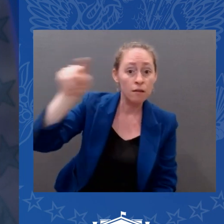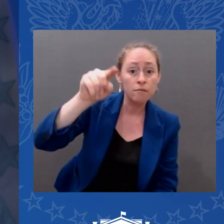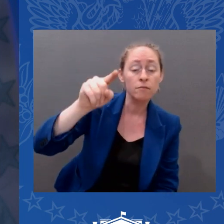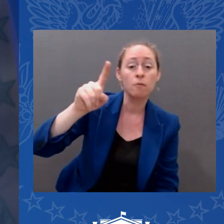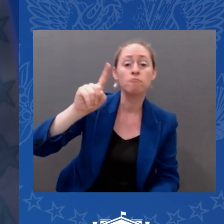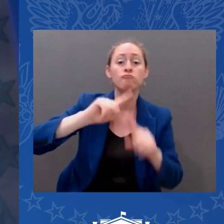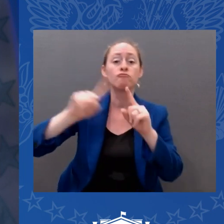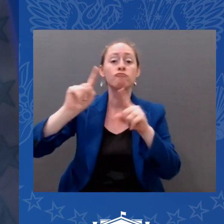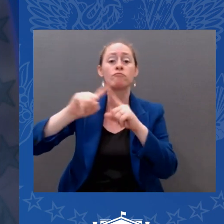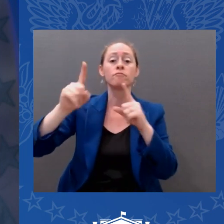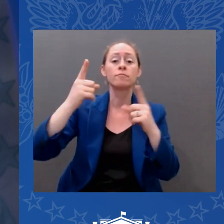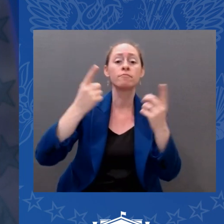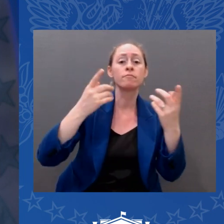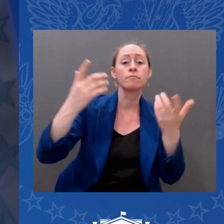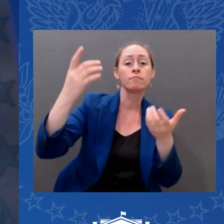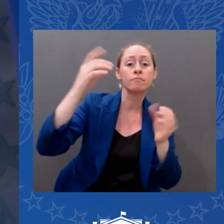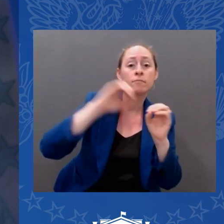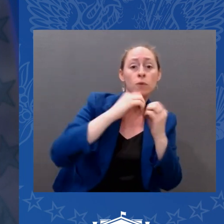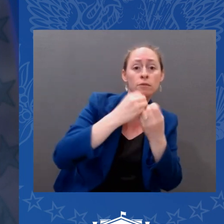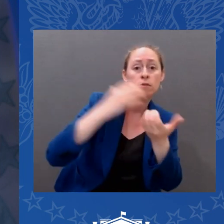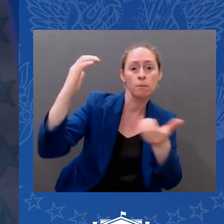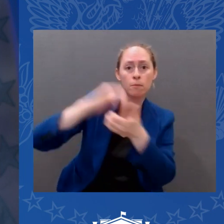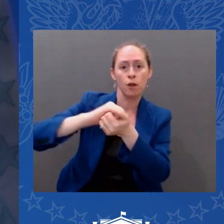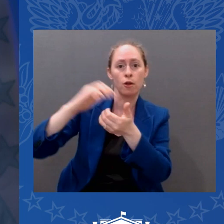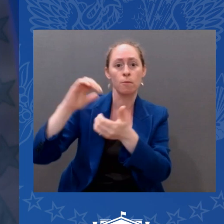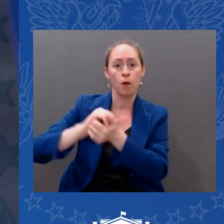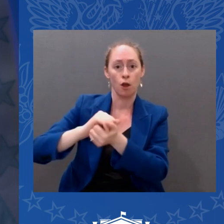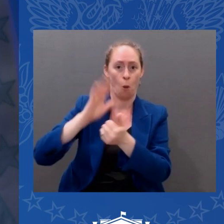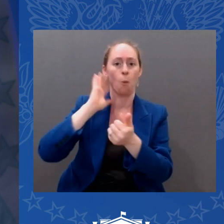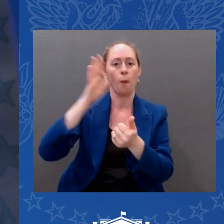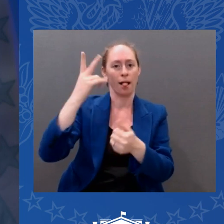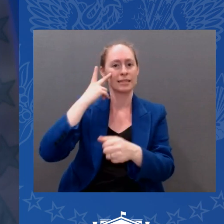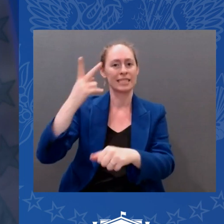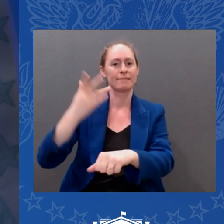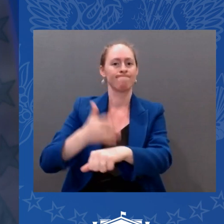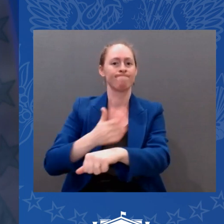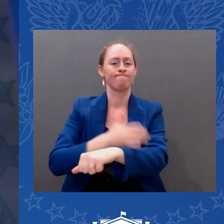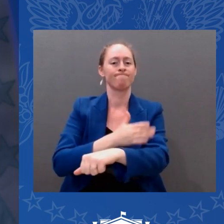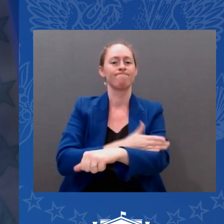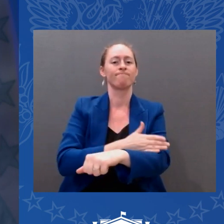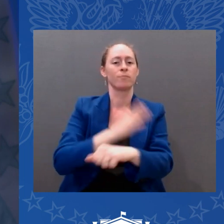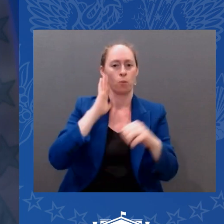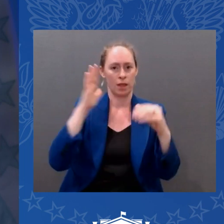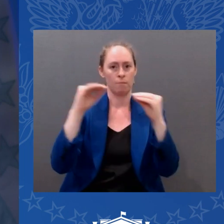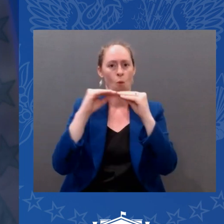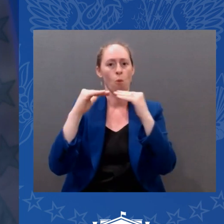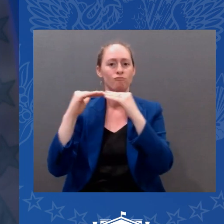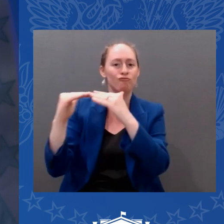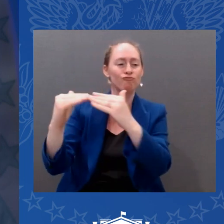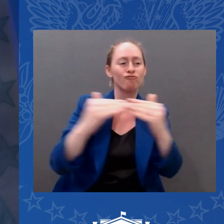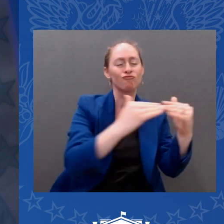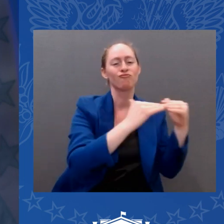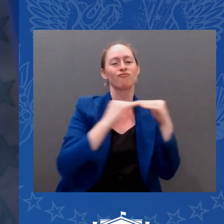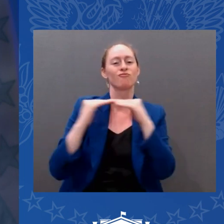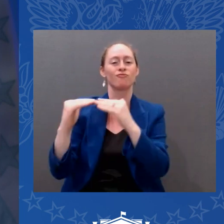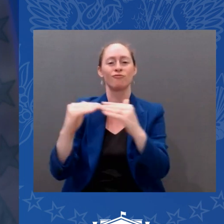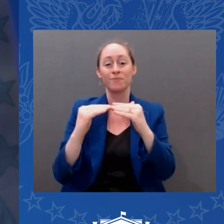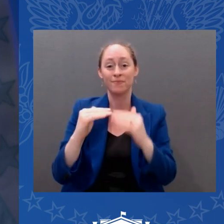more equitable societies. Today must see us striding